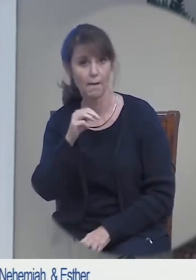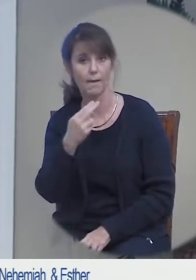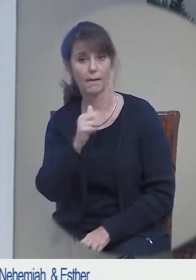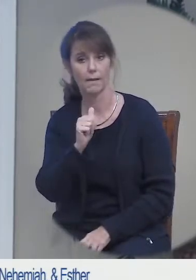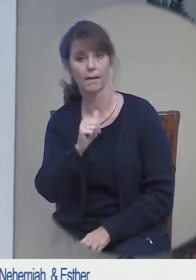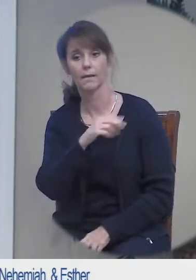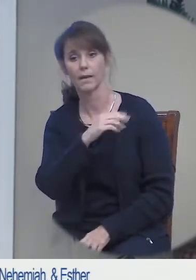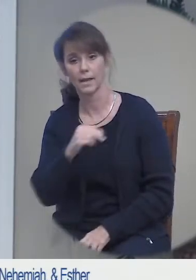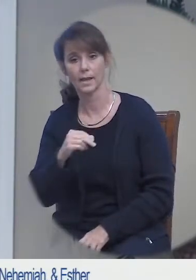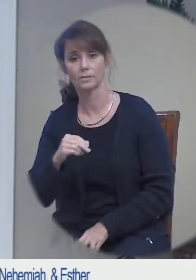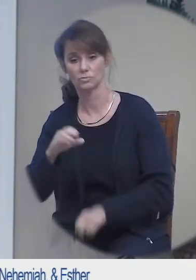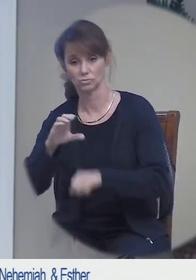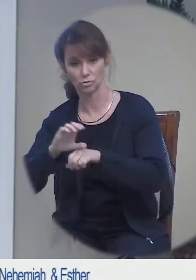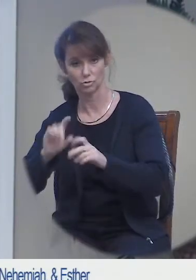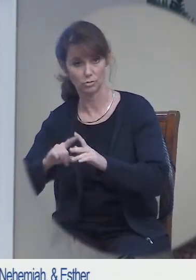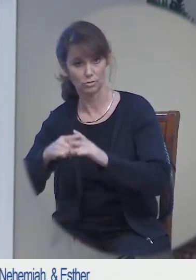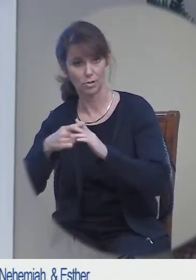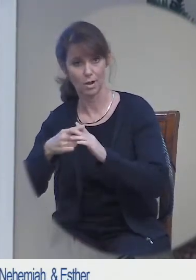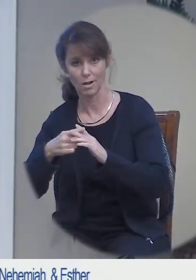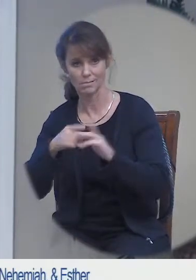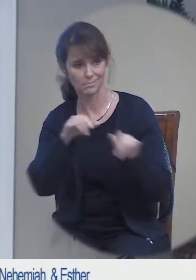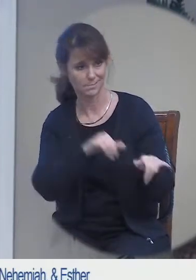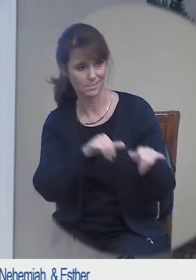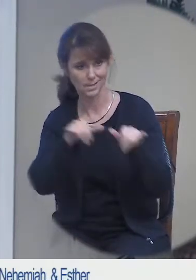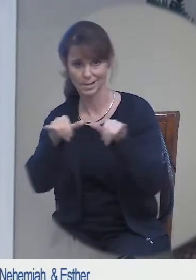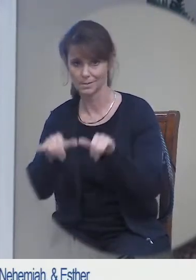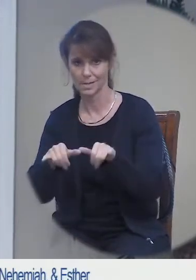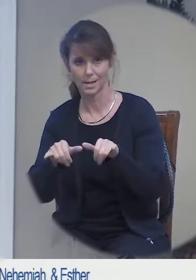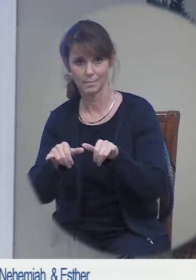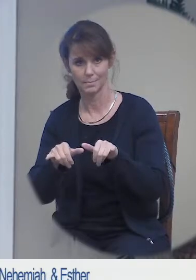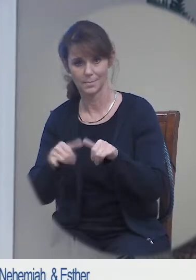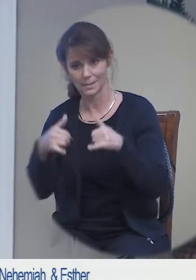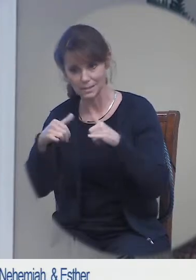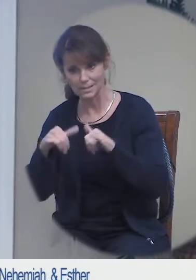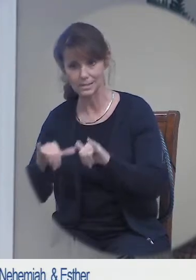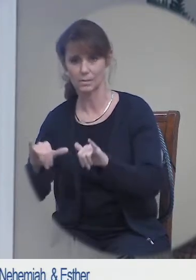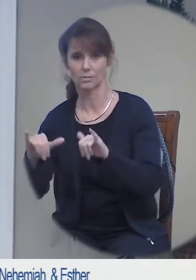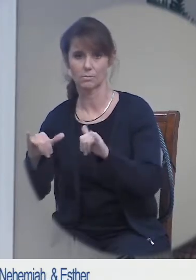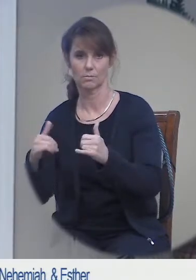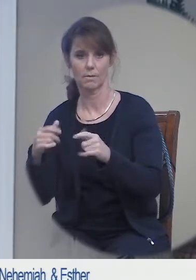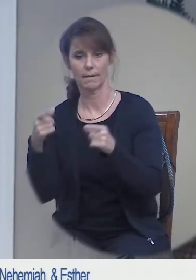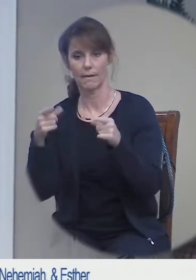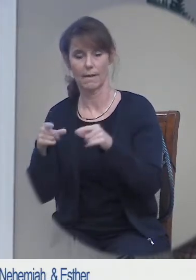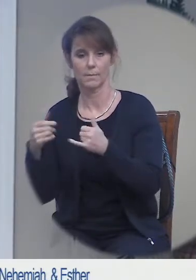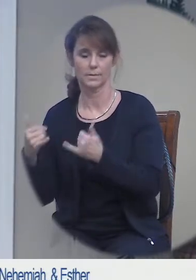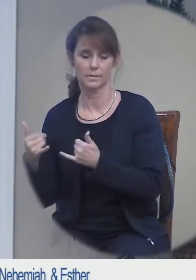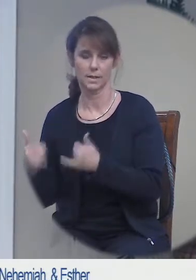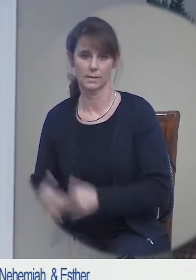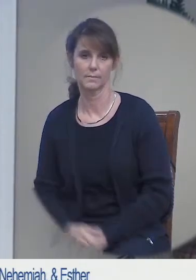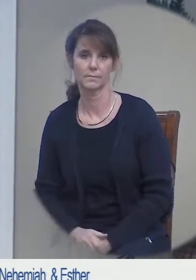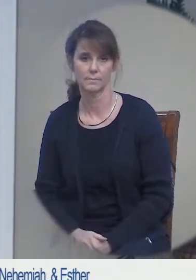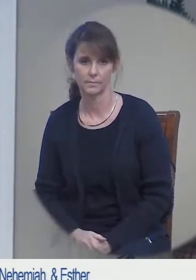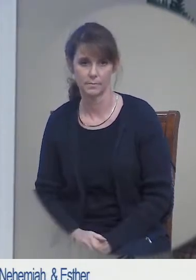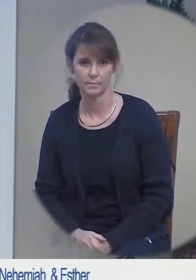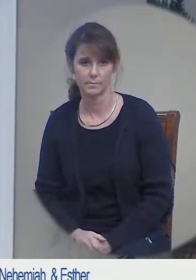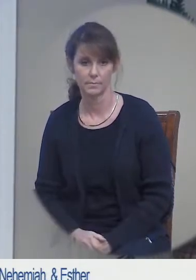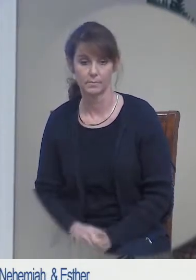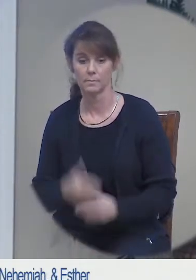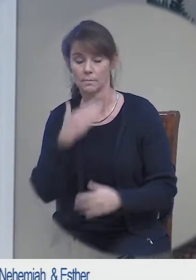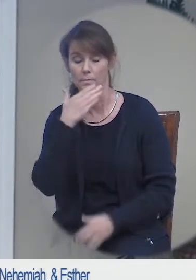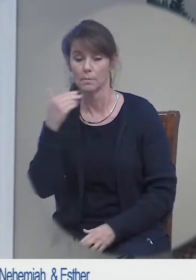when the church began. It is always going to happen. And the best